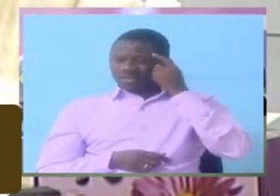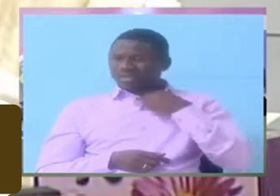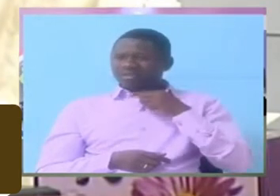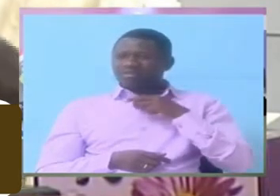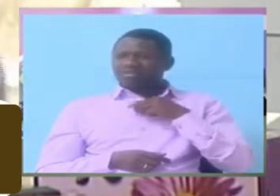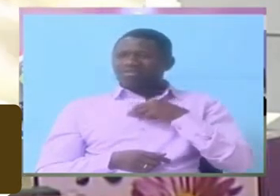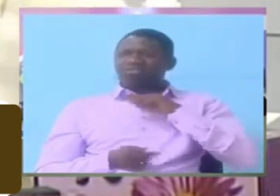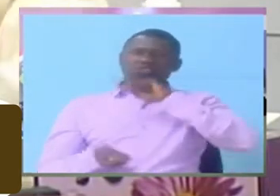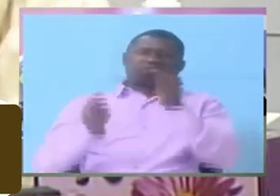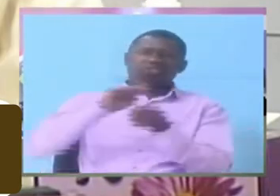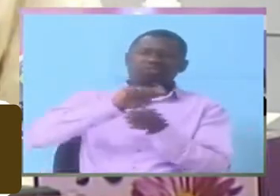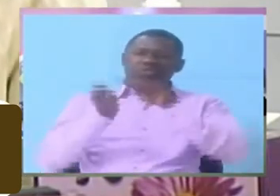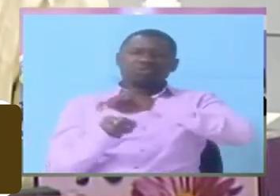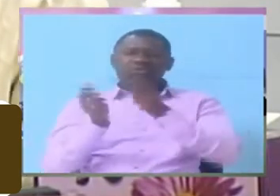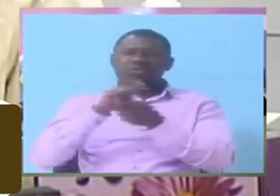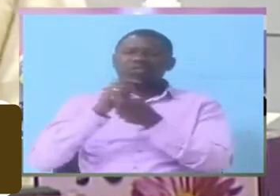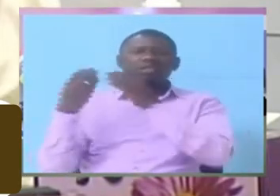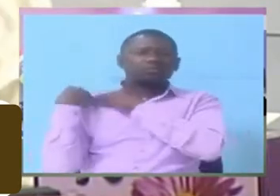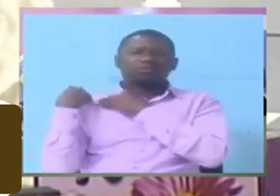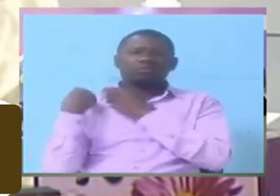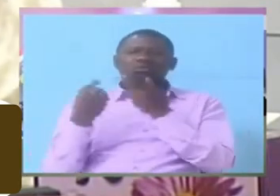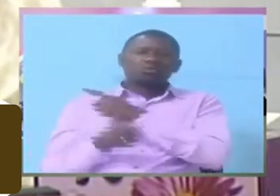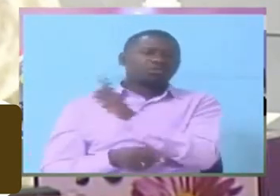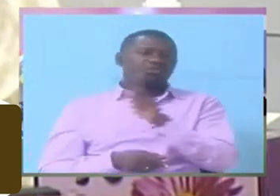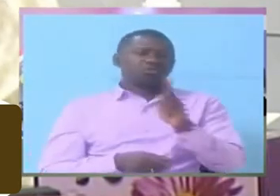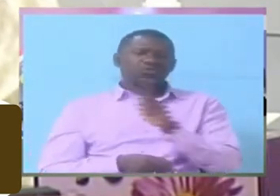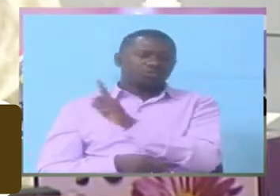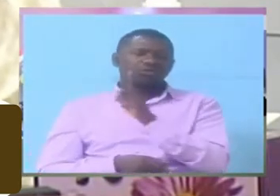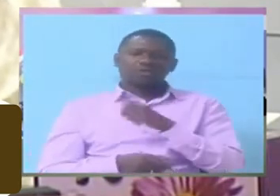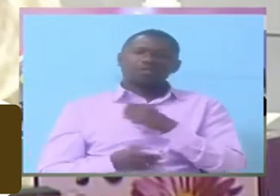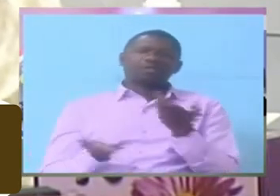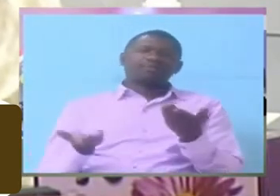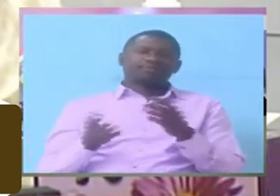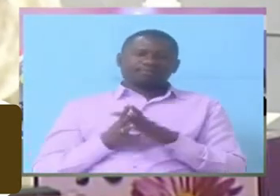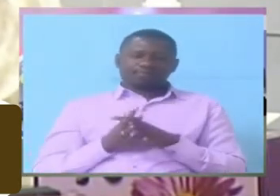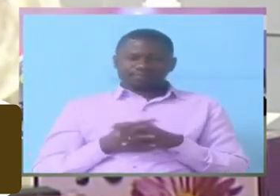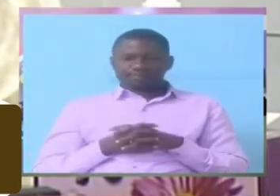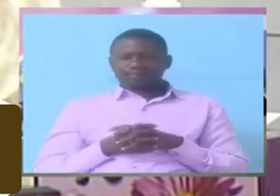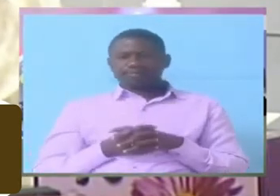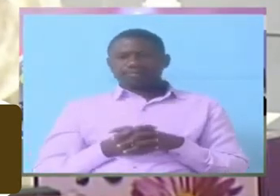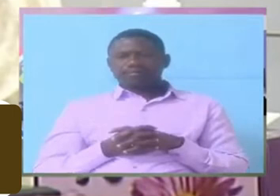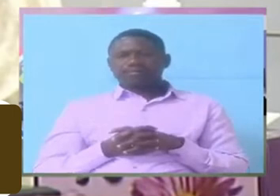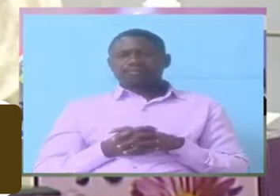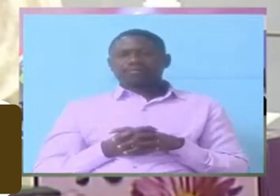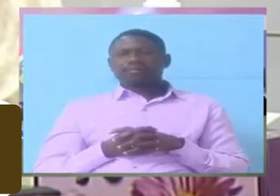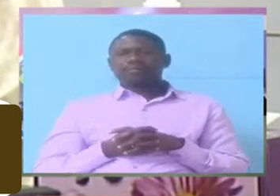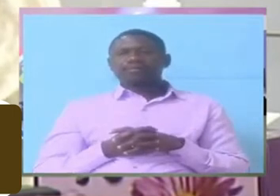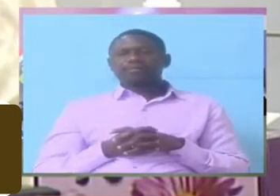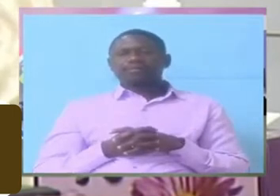shifting responsibilities to each other. Ndela miraroto amunta be dunonyi sawndin kan ka la